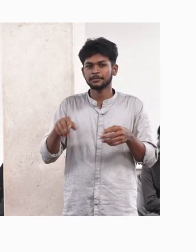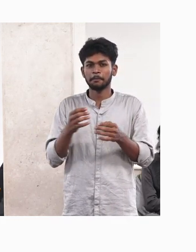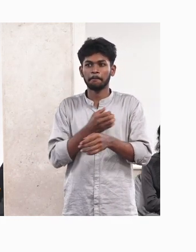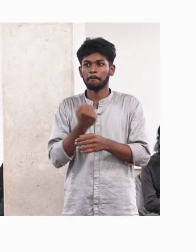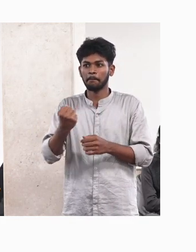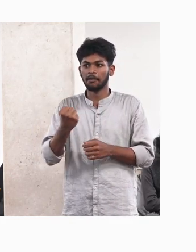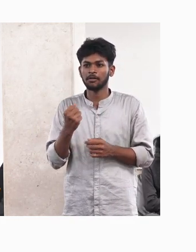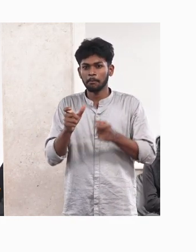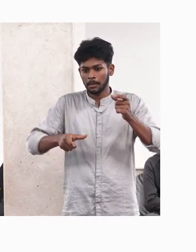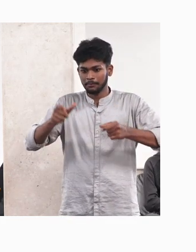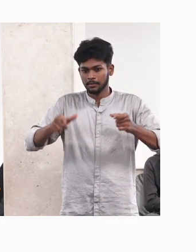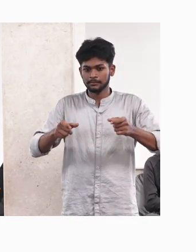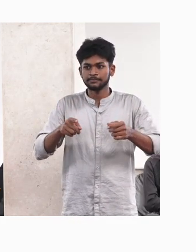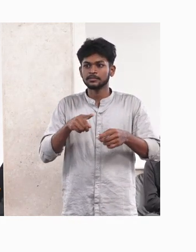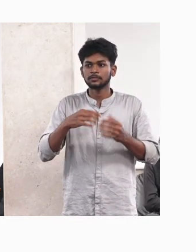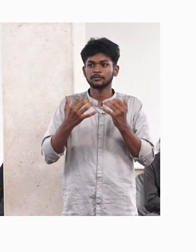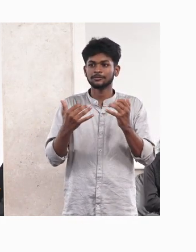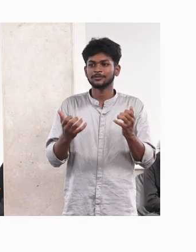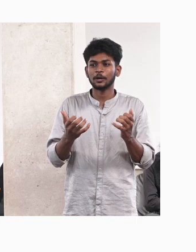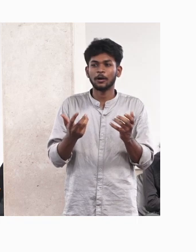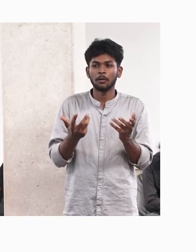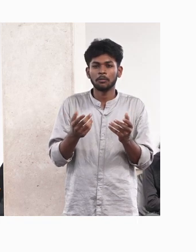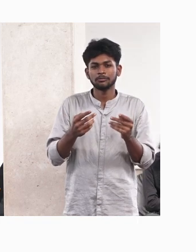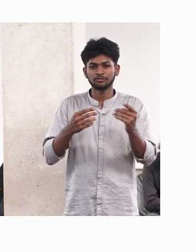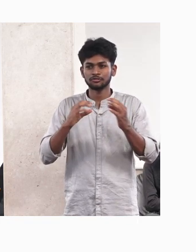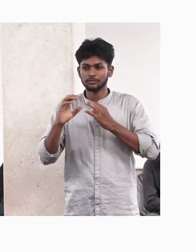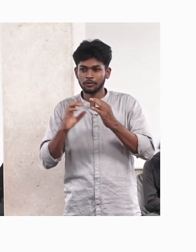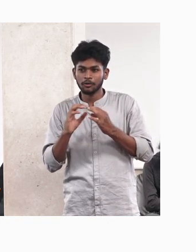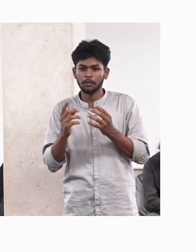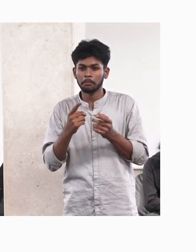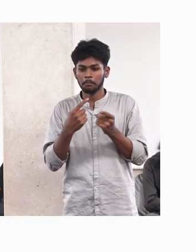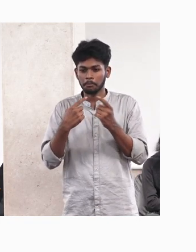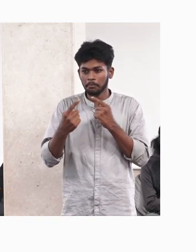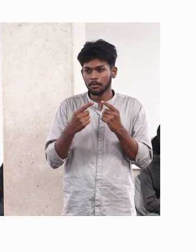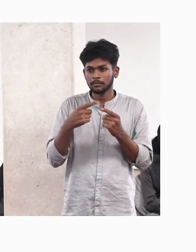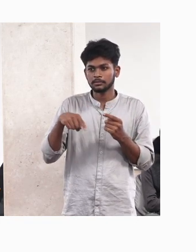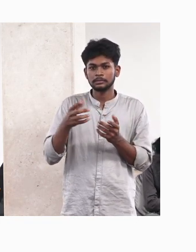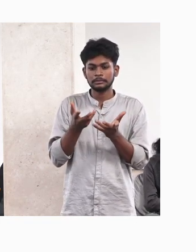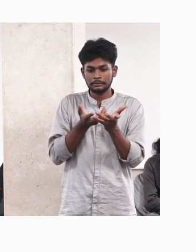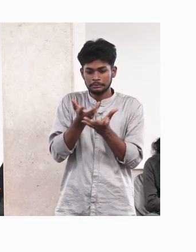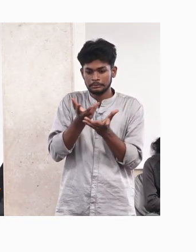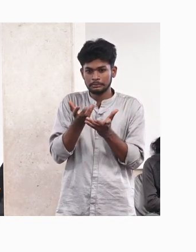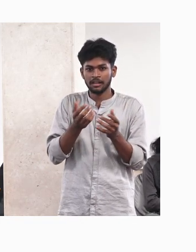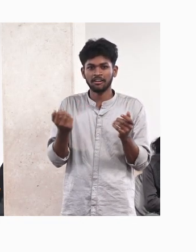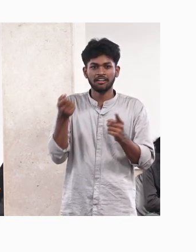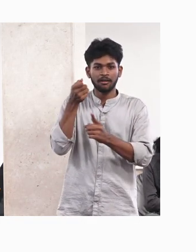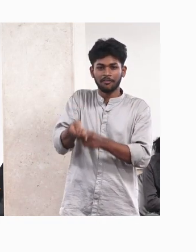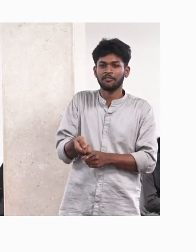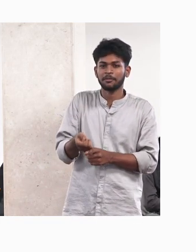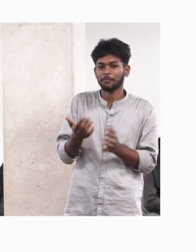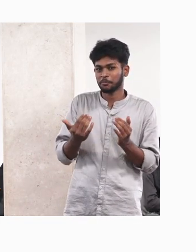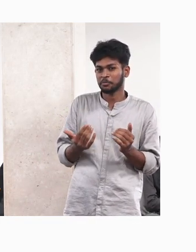in between the people talking can affect the dialogue itself. So the dialogue is